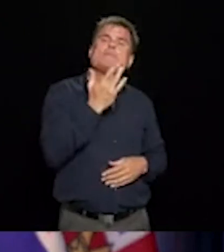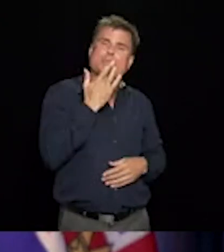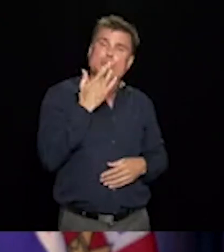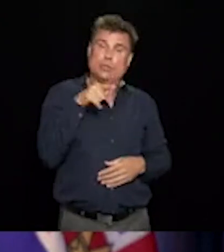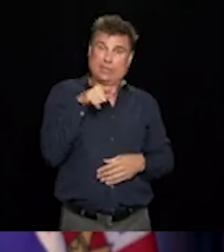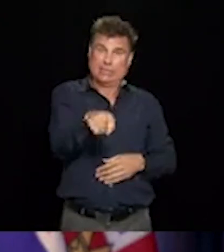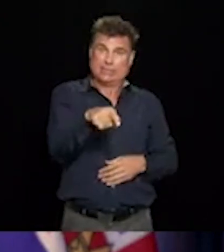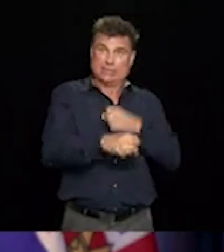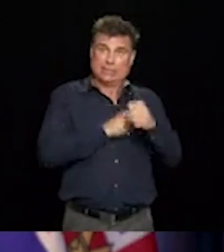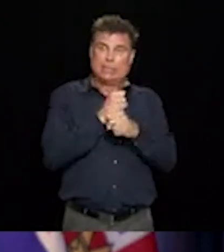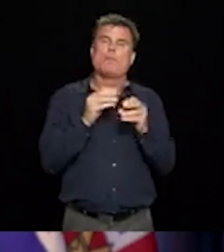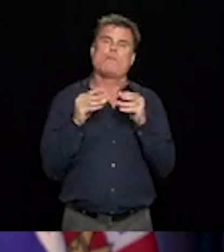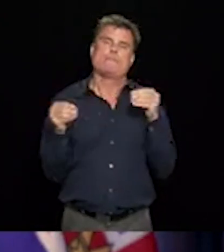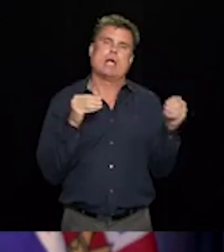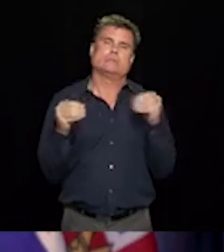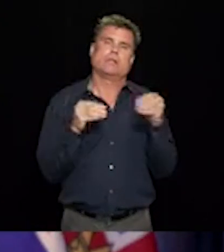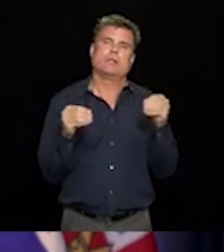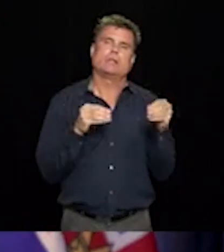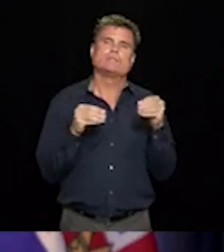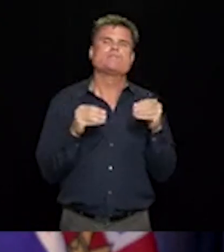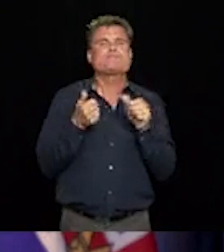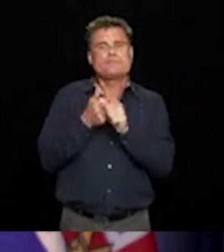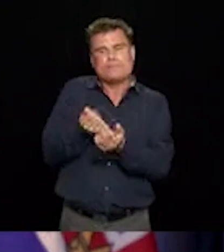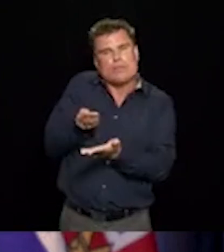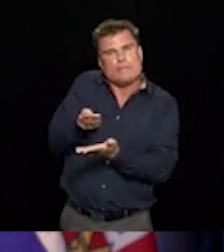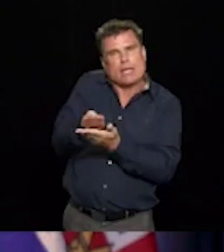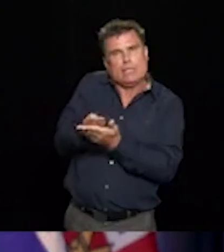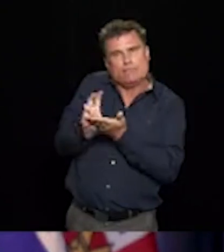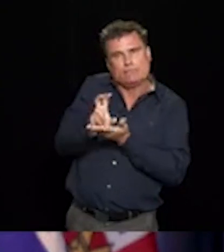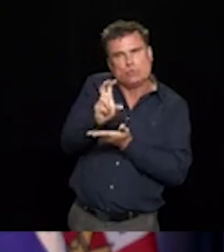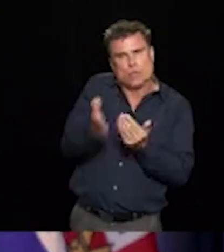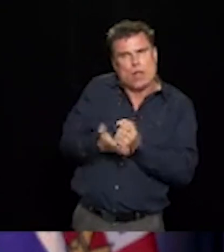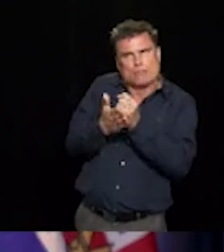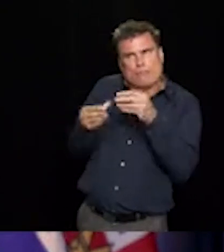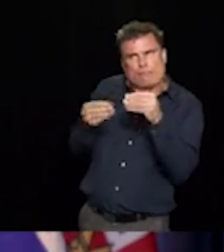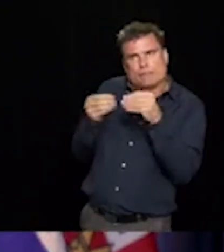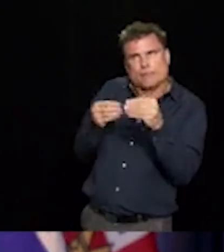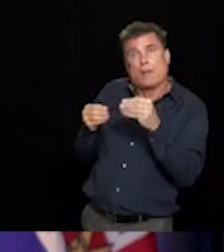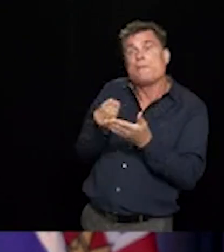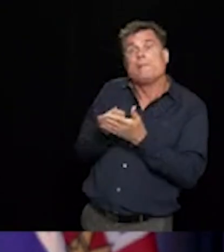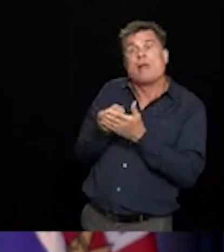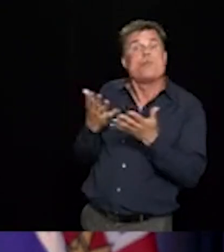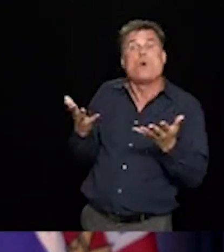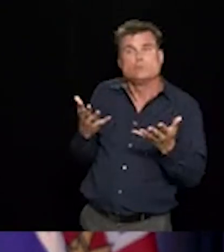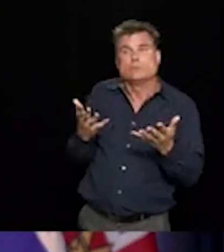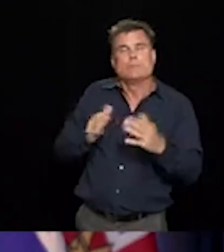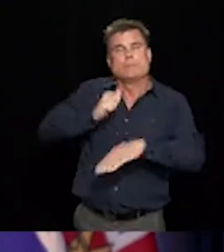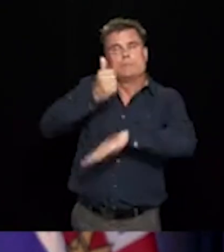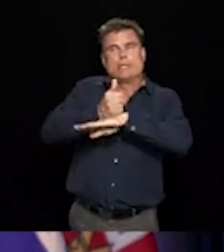Typically, for funding purposes, funding is derived by physically having a student present in the school. We've said for this